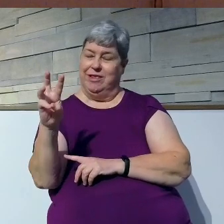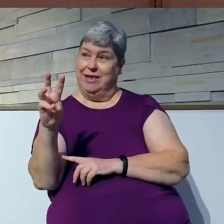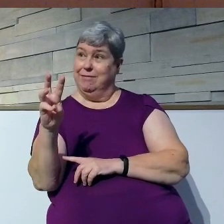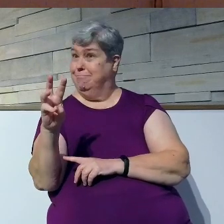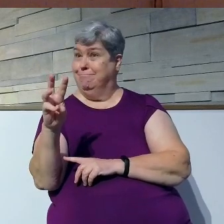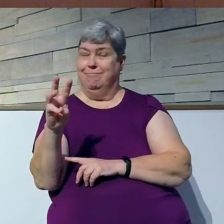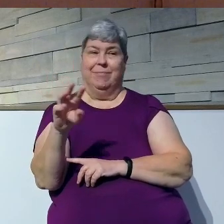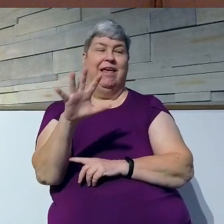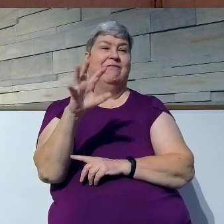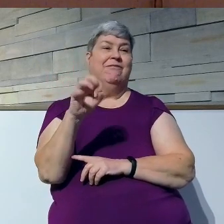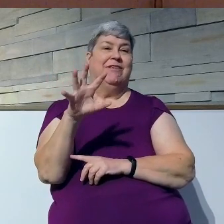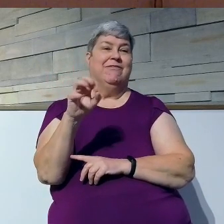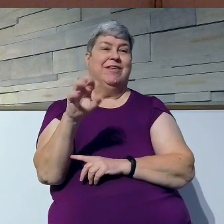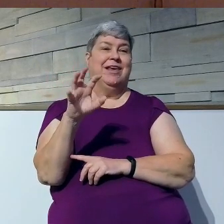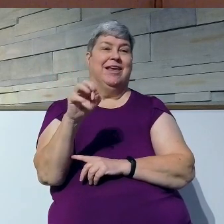Anybody? 50.